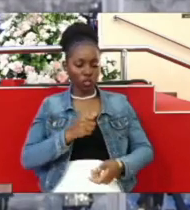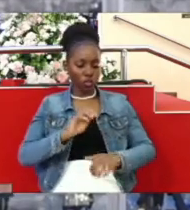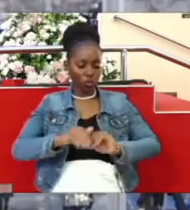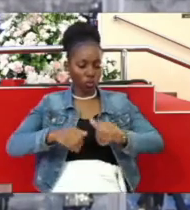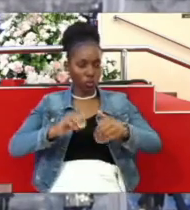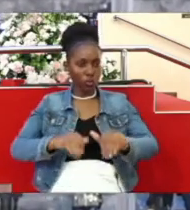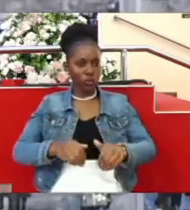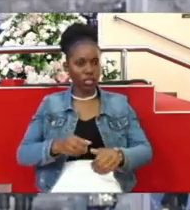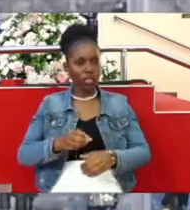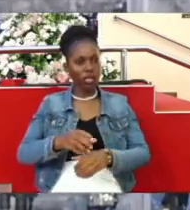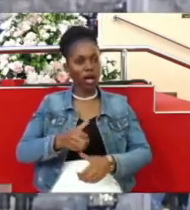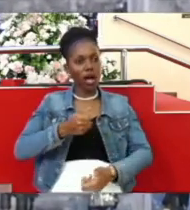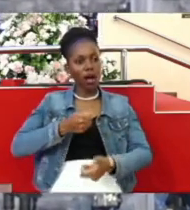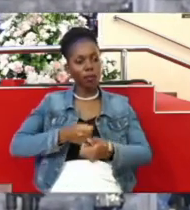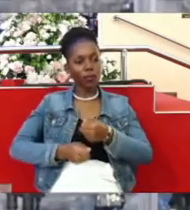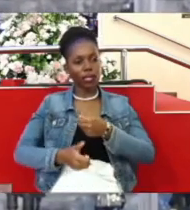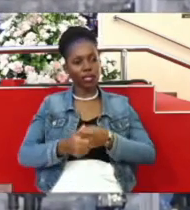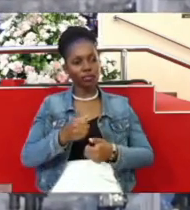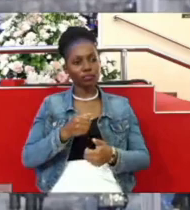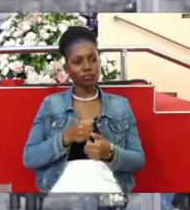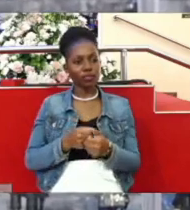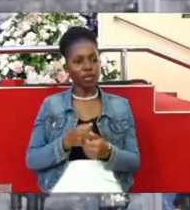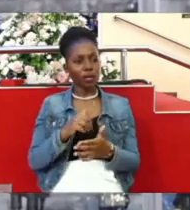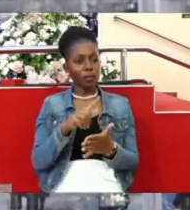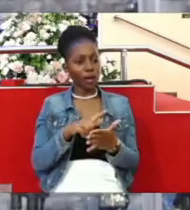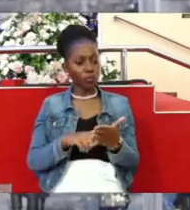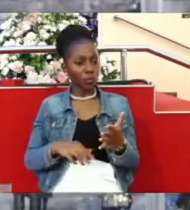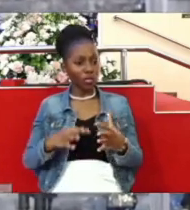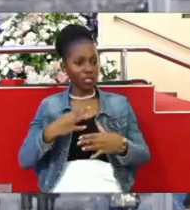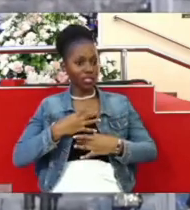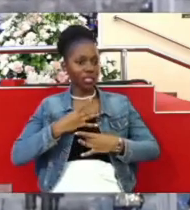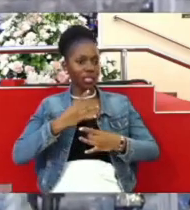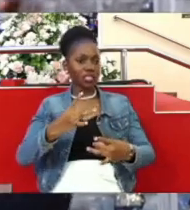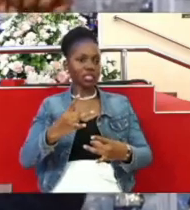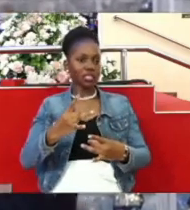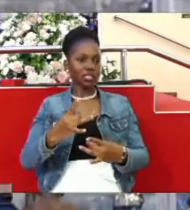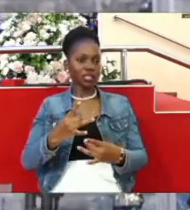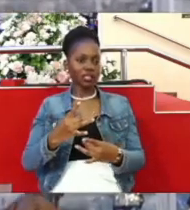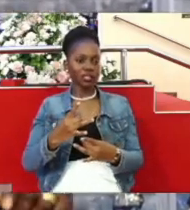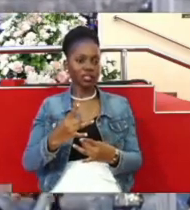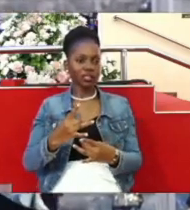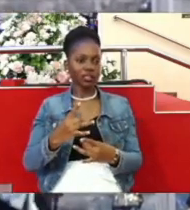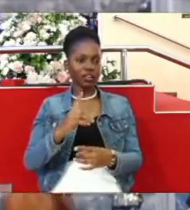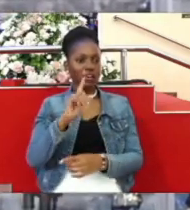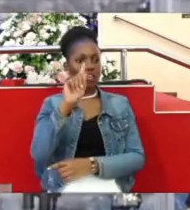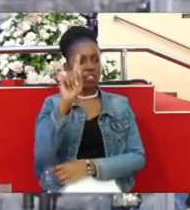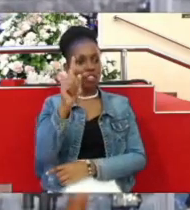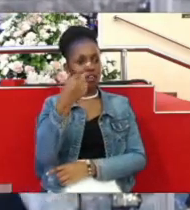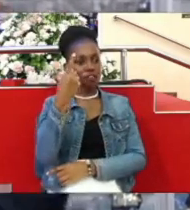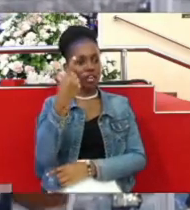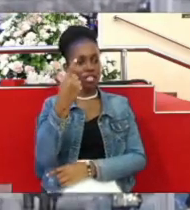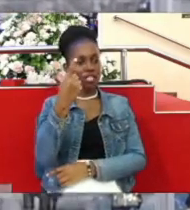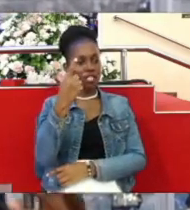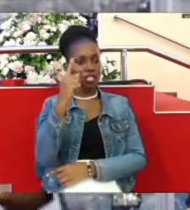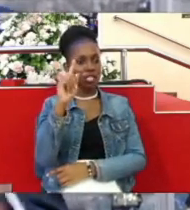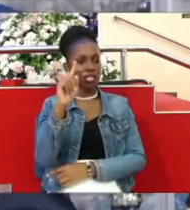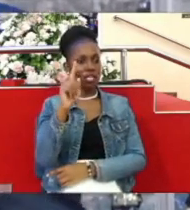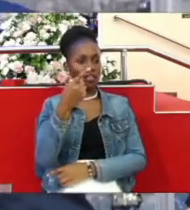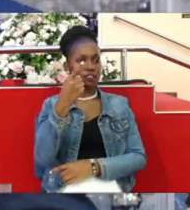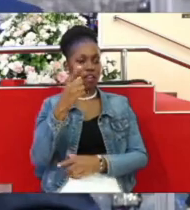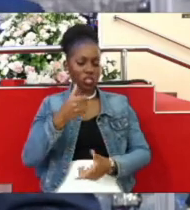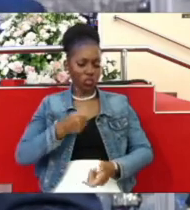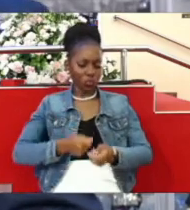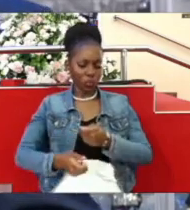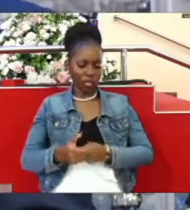But something that is very interesting. The first well was a shallow well and there was a lot of